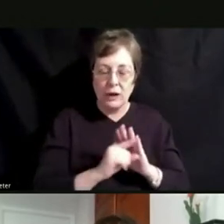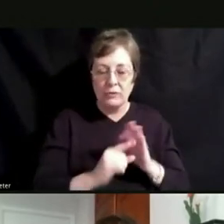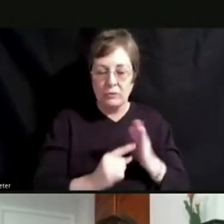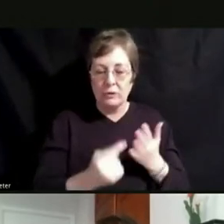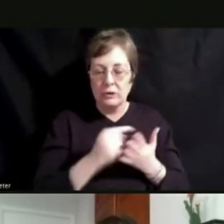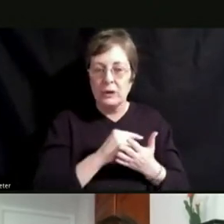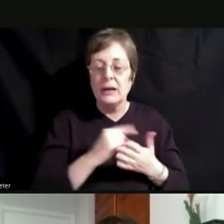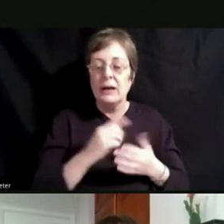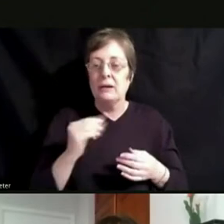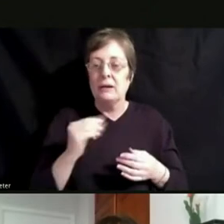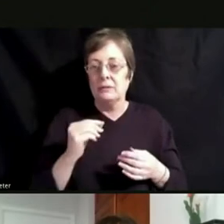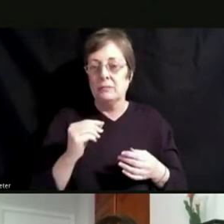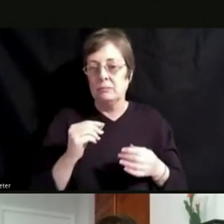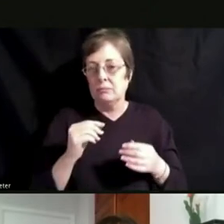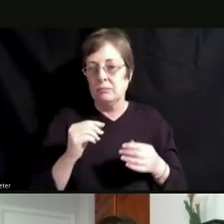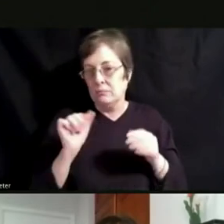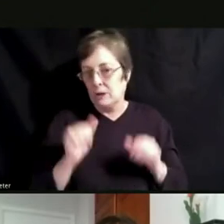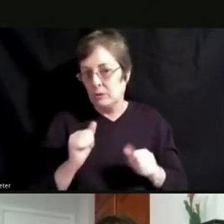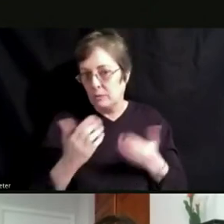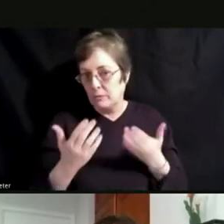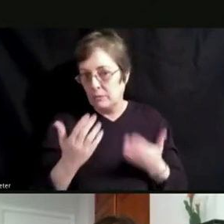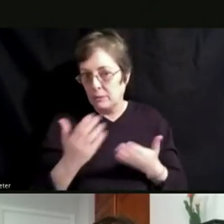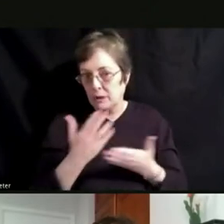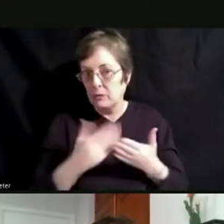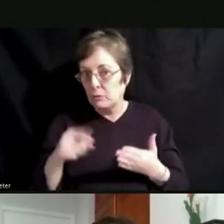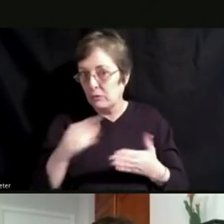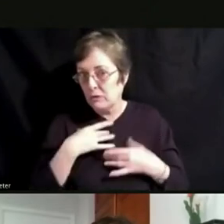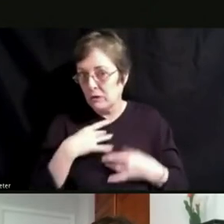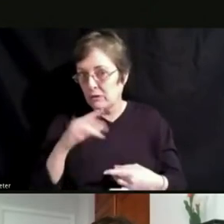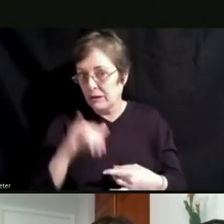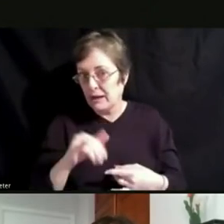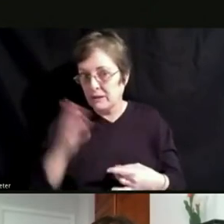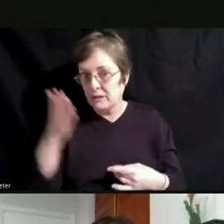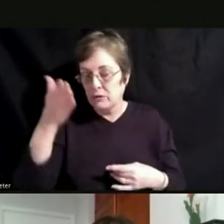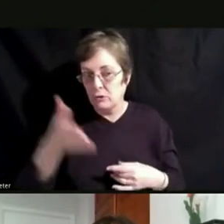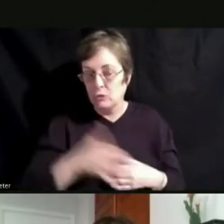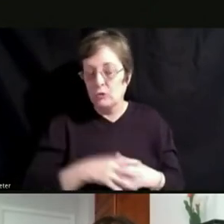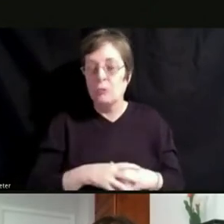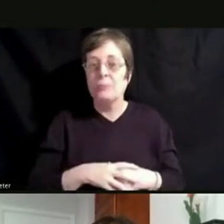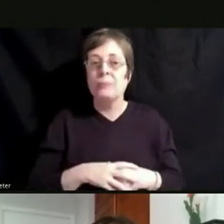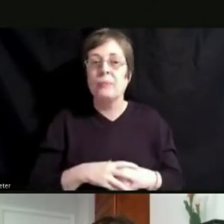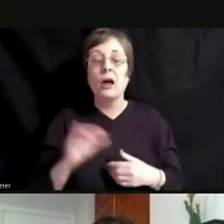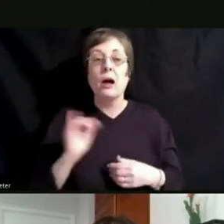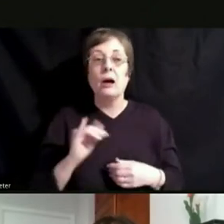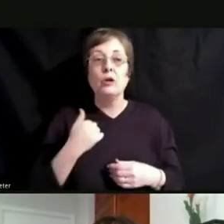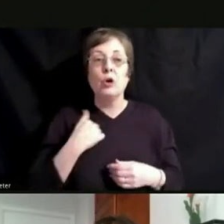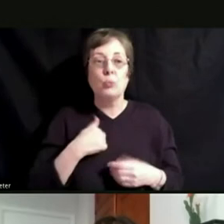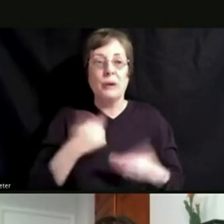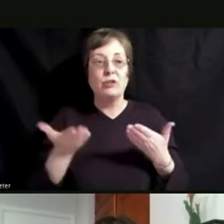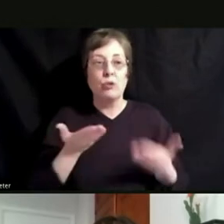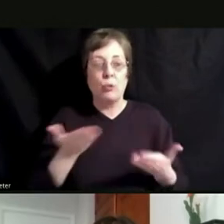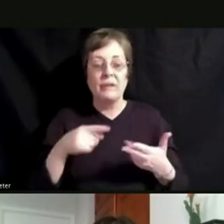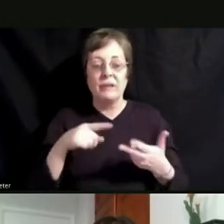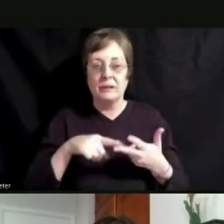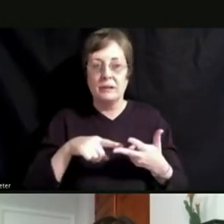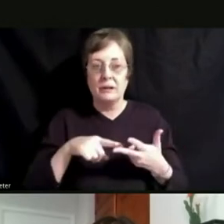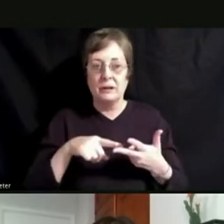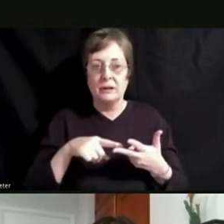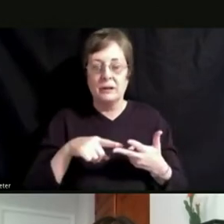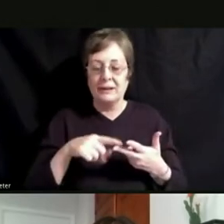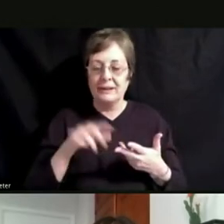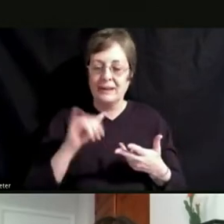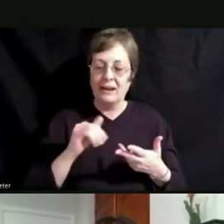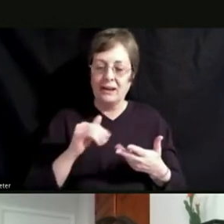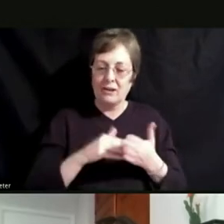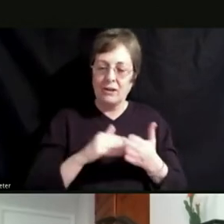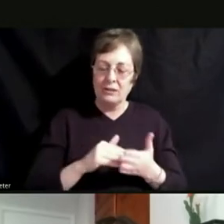you know, that's something that potentially some of you guys might be interested in down the line. But also we do service, which is, I think, the most unclear part